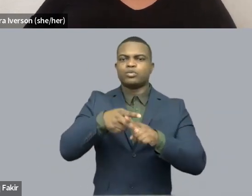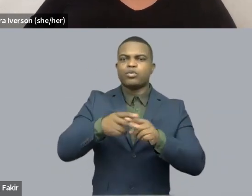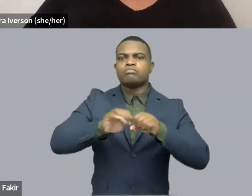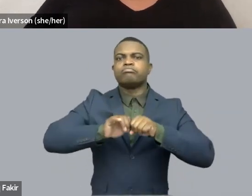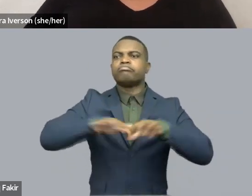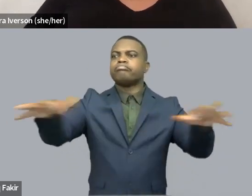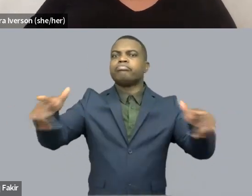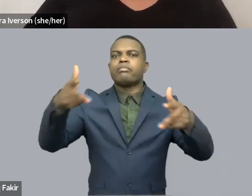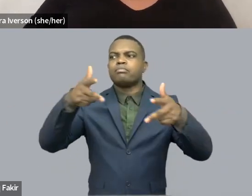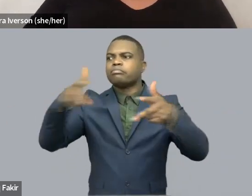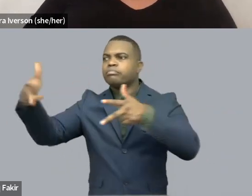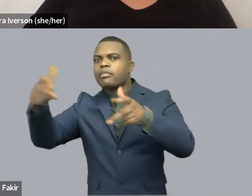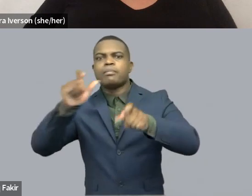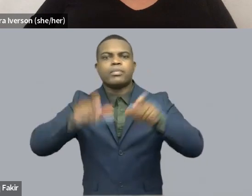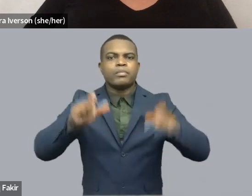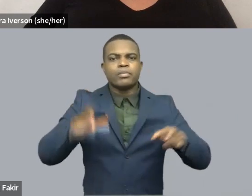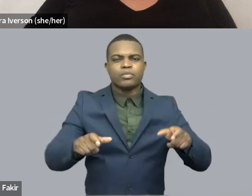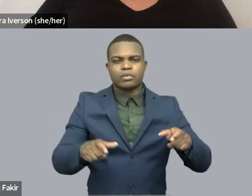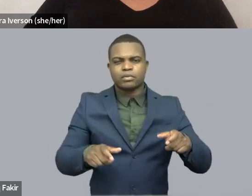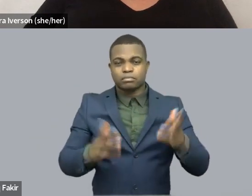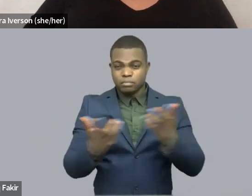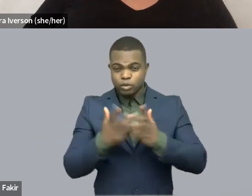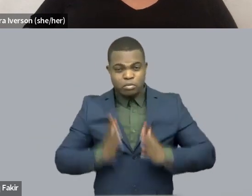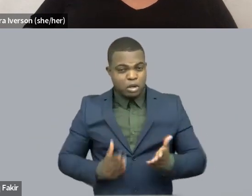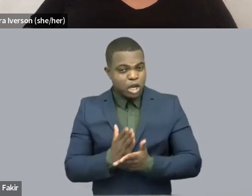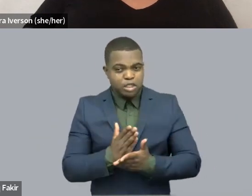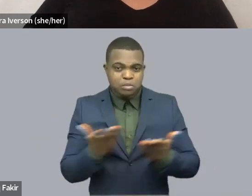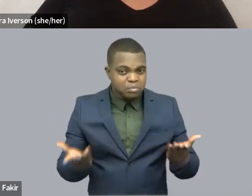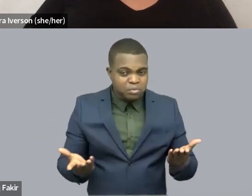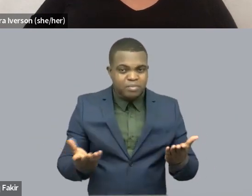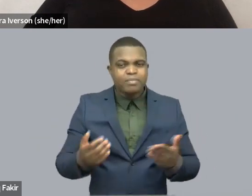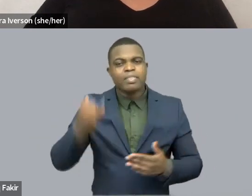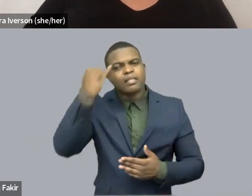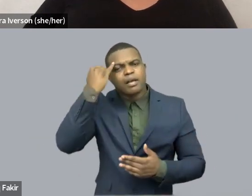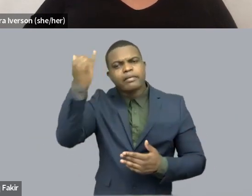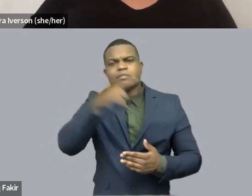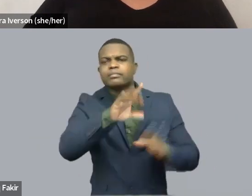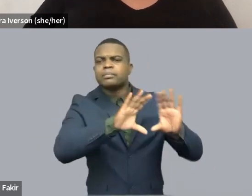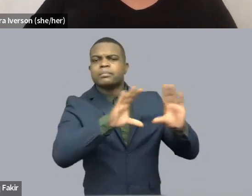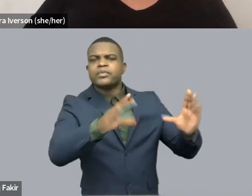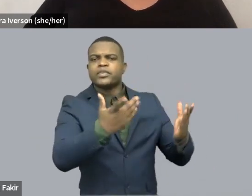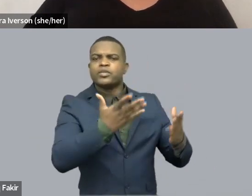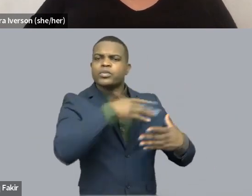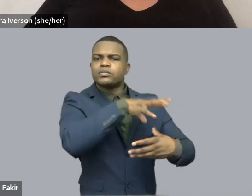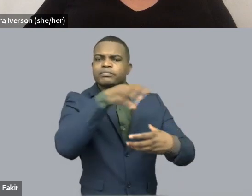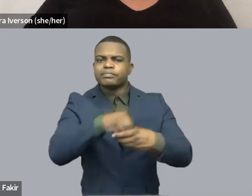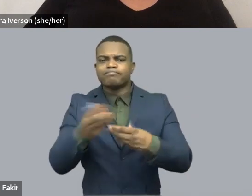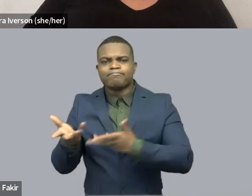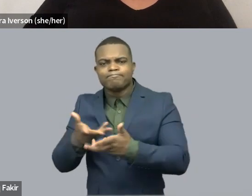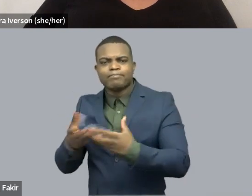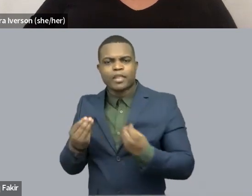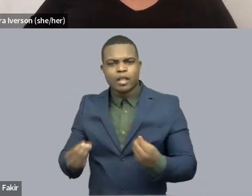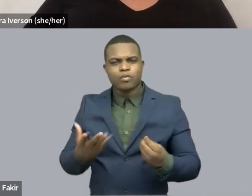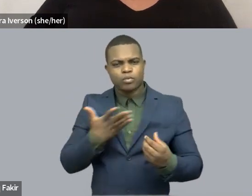which they are bound to take up survivalist methods and engage with us from a position of again that